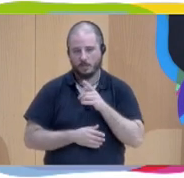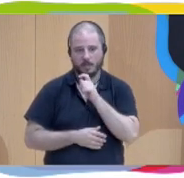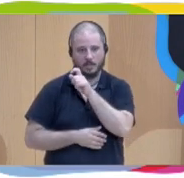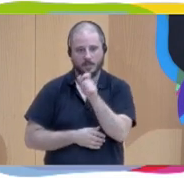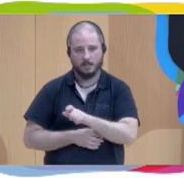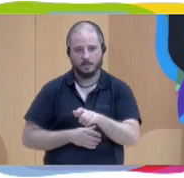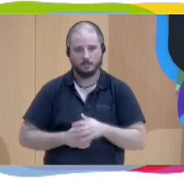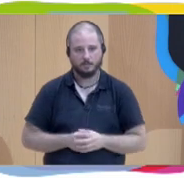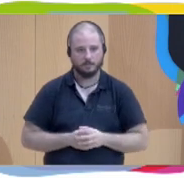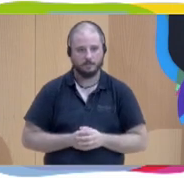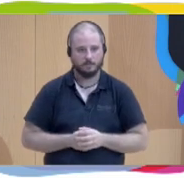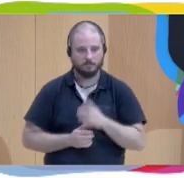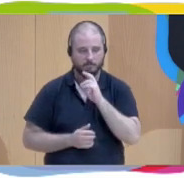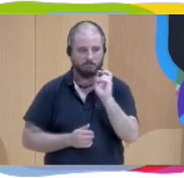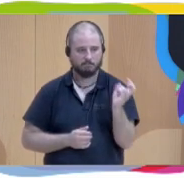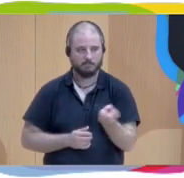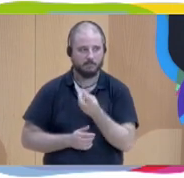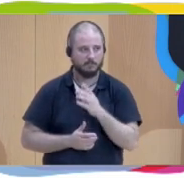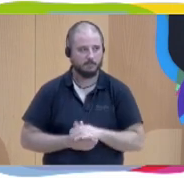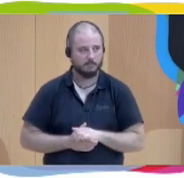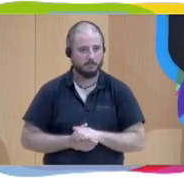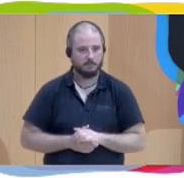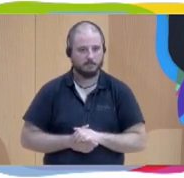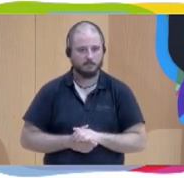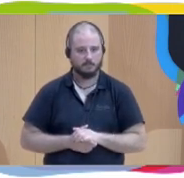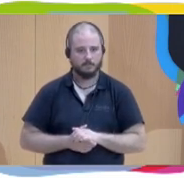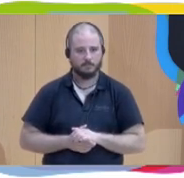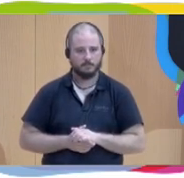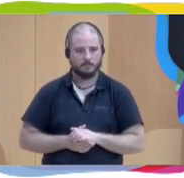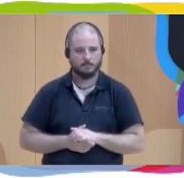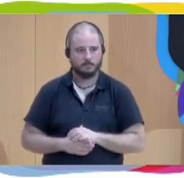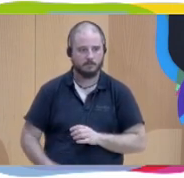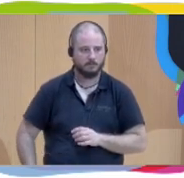Hybuah huomenta. Patricia, hybuah huomenta.